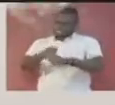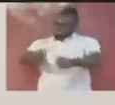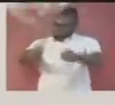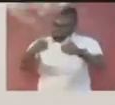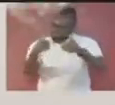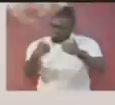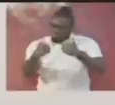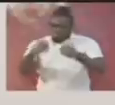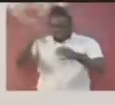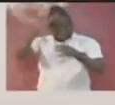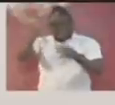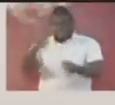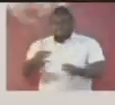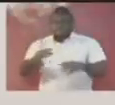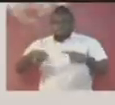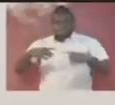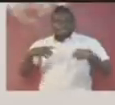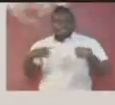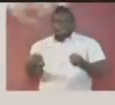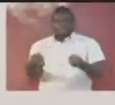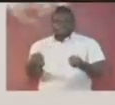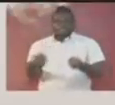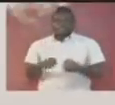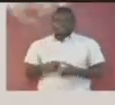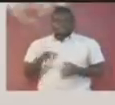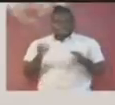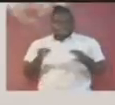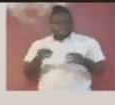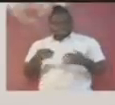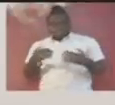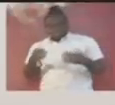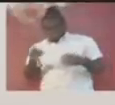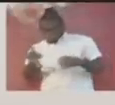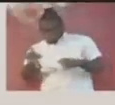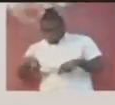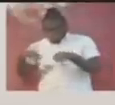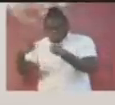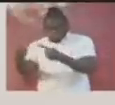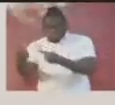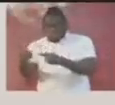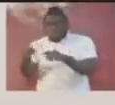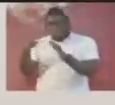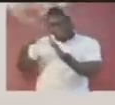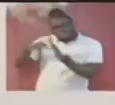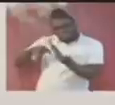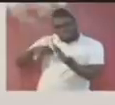Stay at home if you don't need to go out. And please wear your mask.